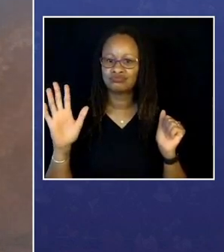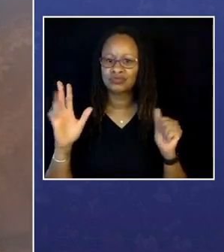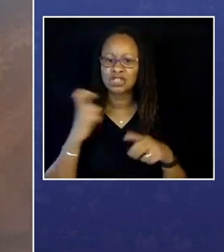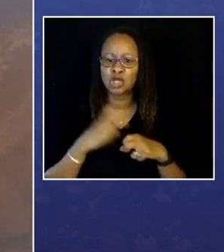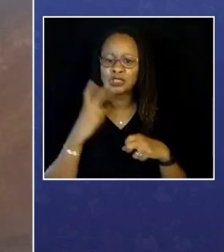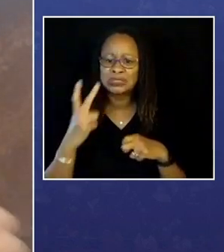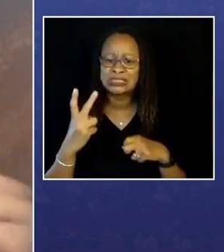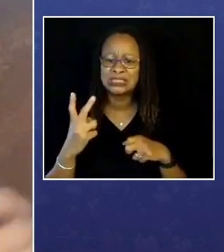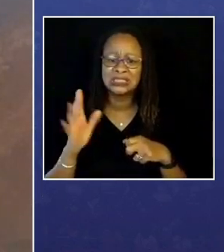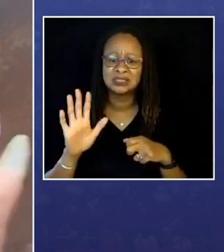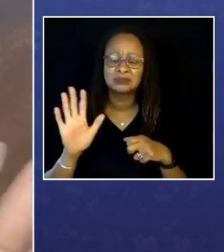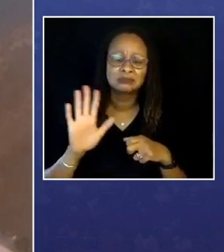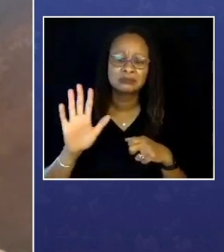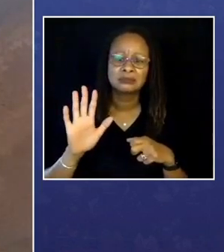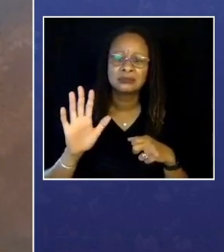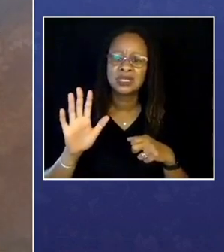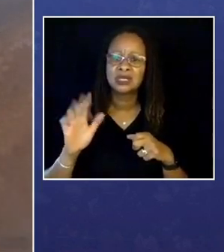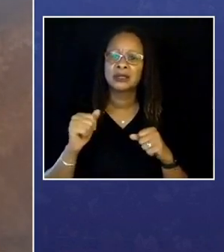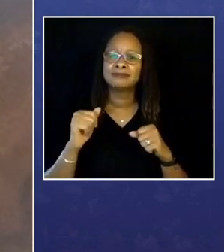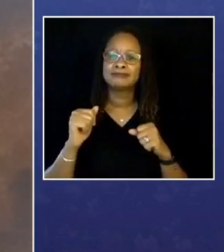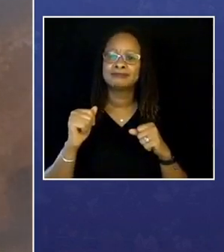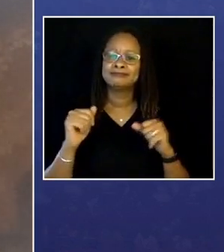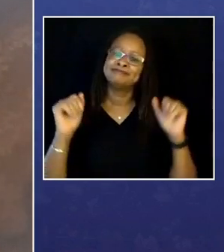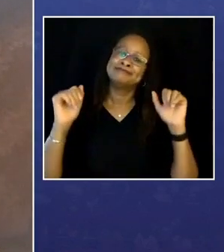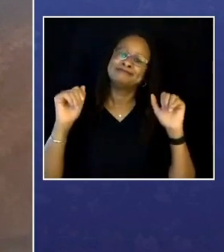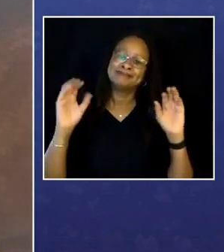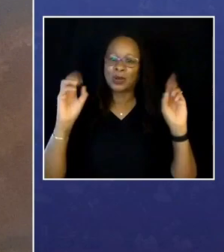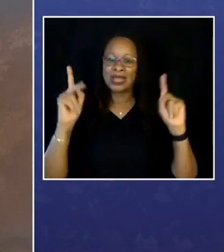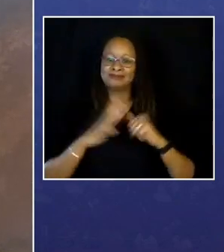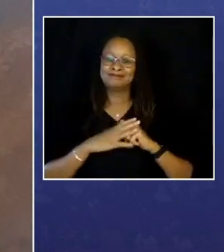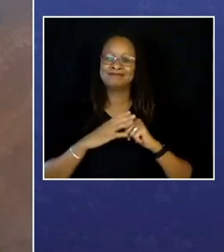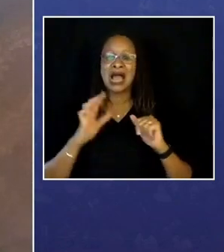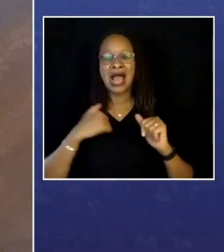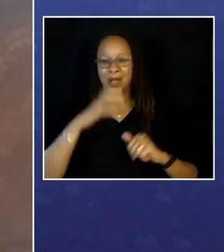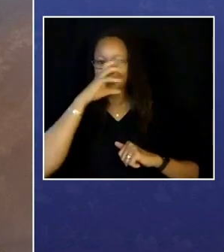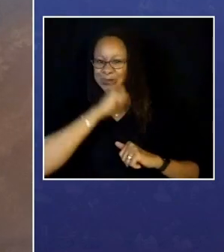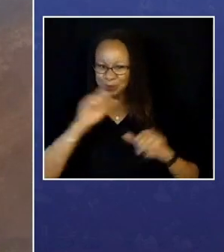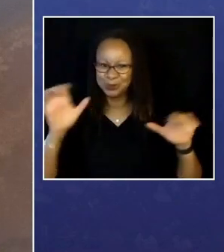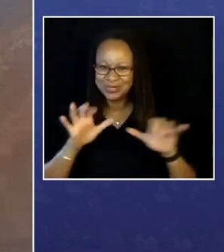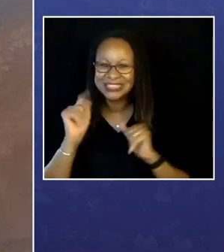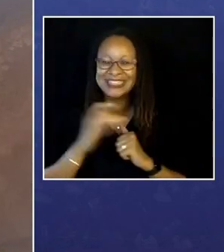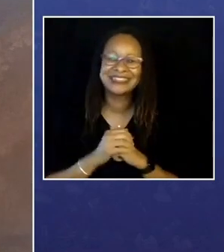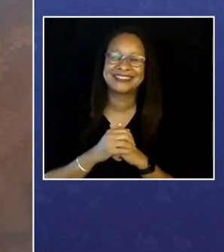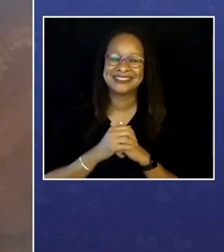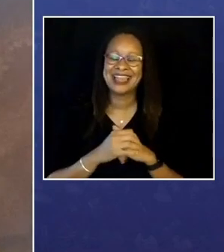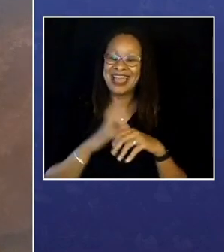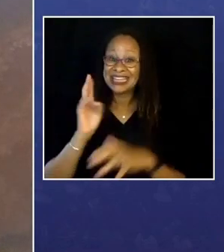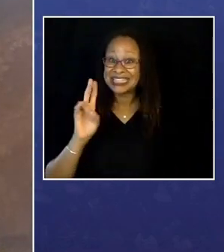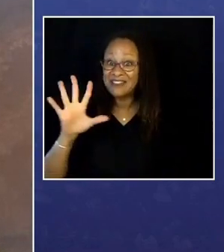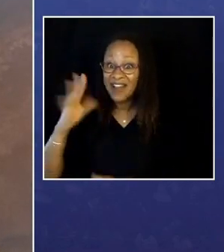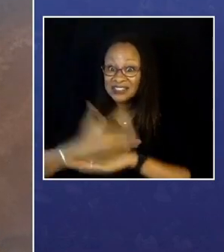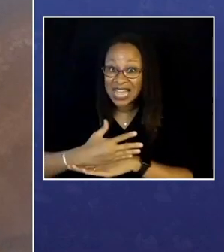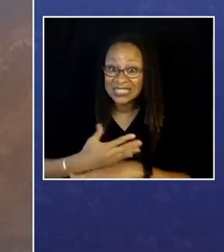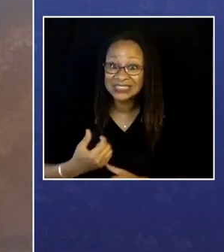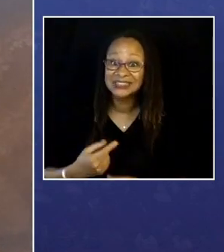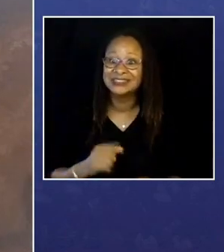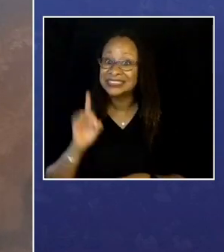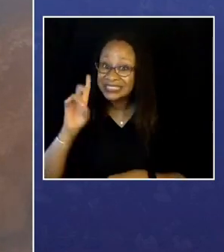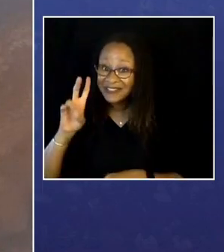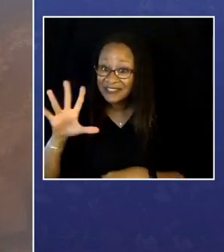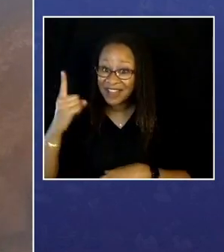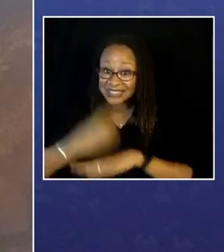kind of hard to see from over here. Did y'all? Okay, hold you. Okay, you know what? I'm just going to assume you did it. 75 days,